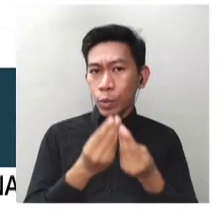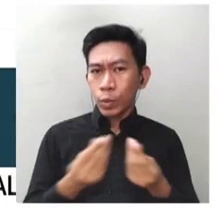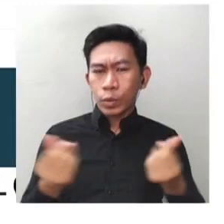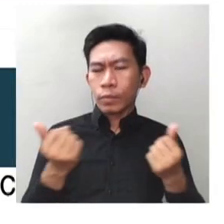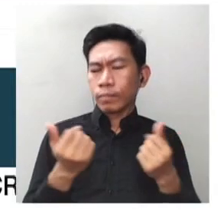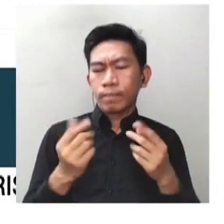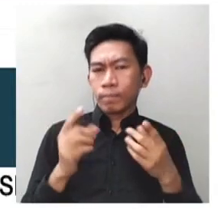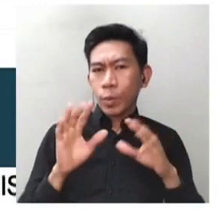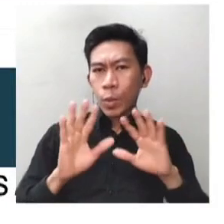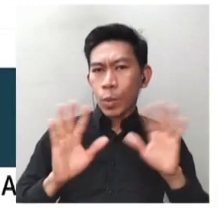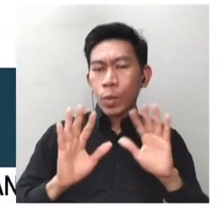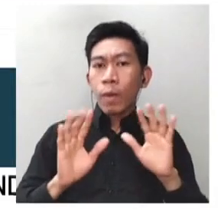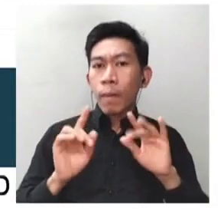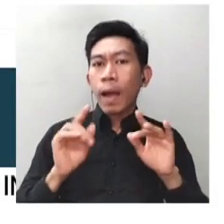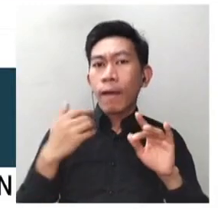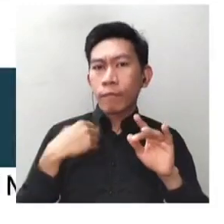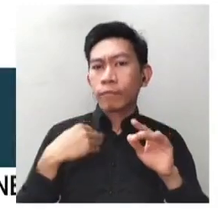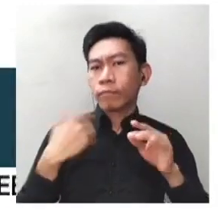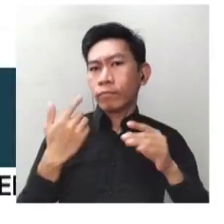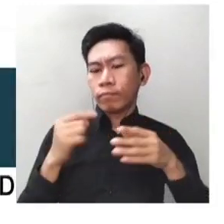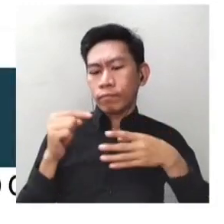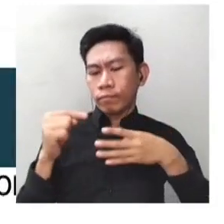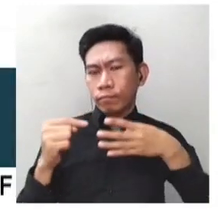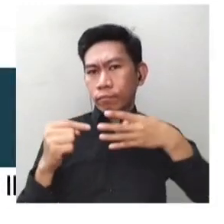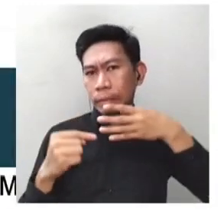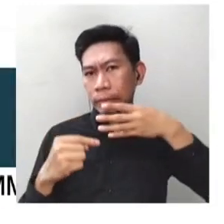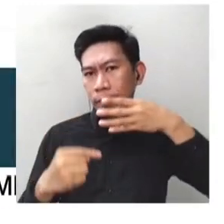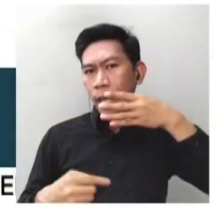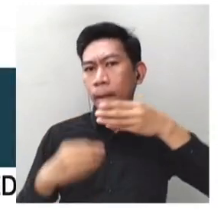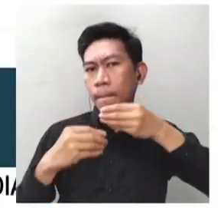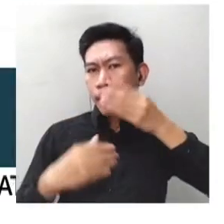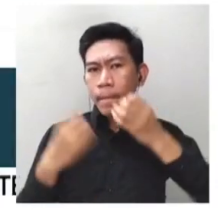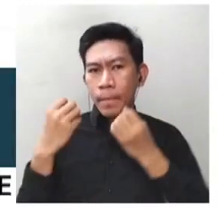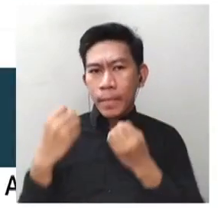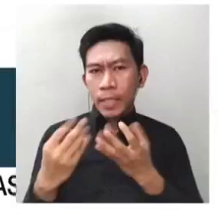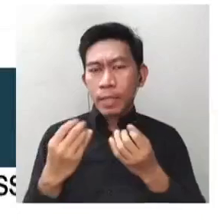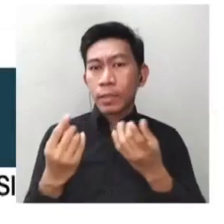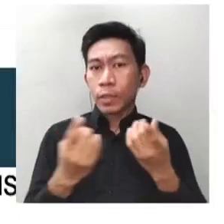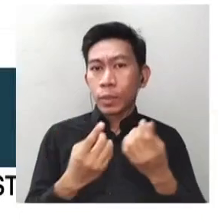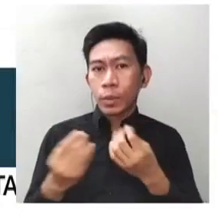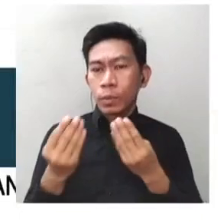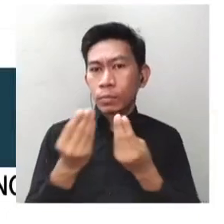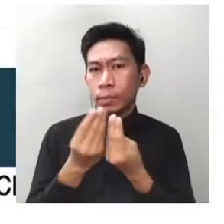alongside efforts to address the issue of